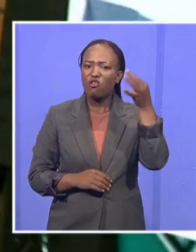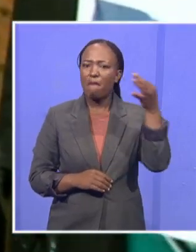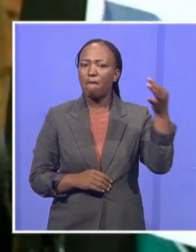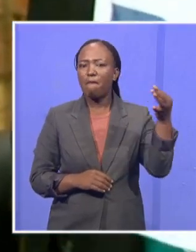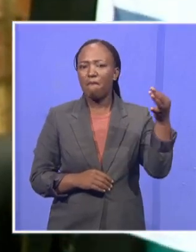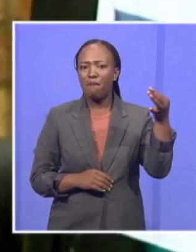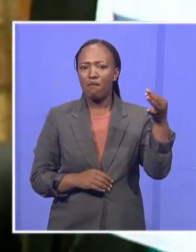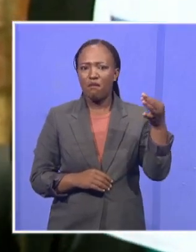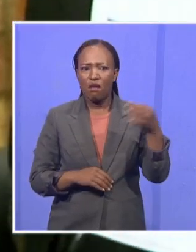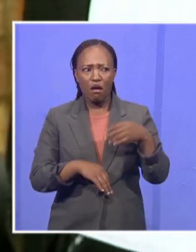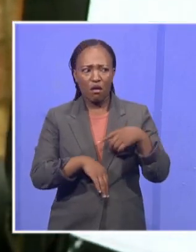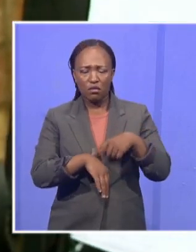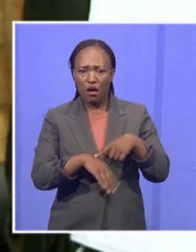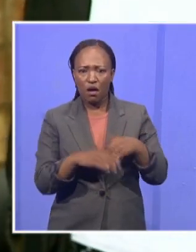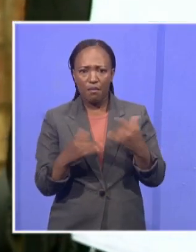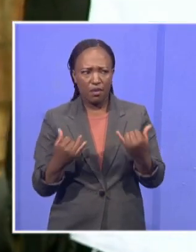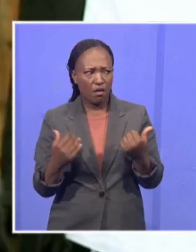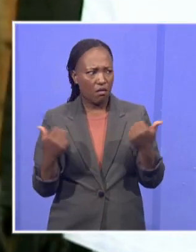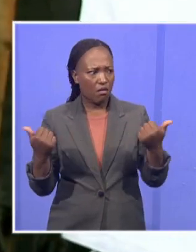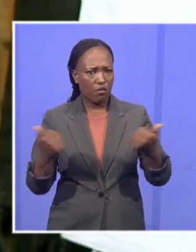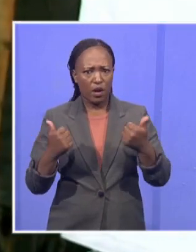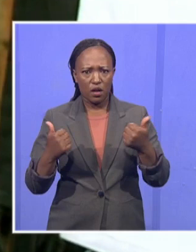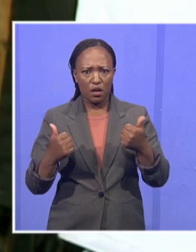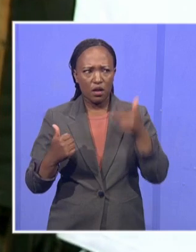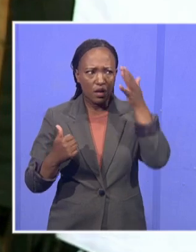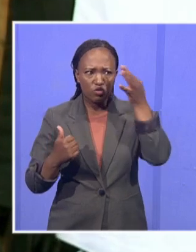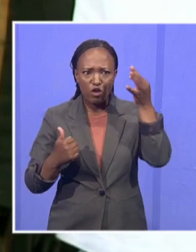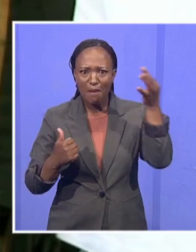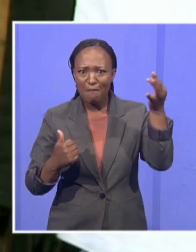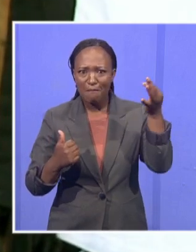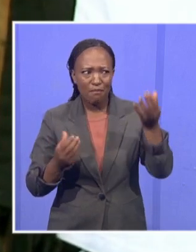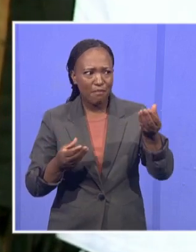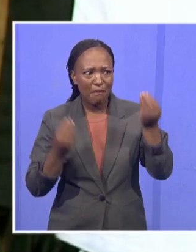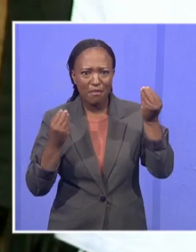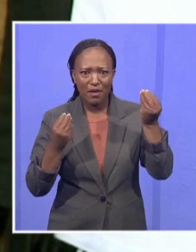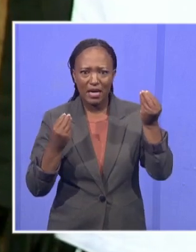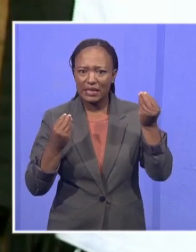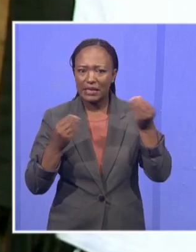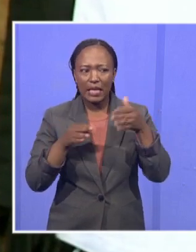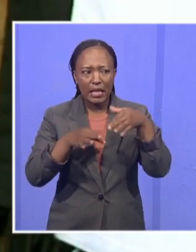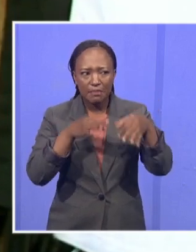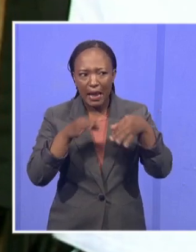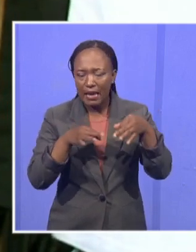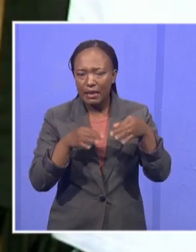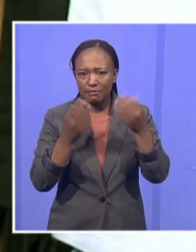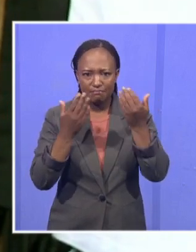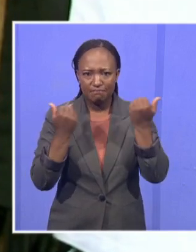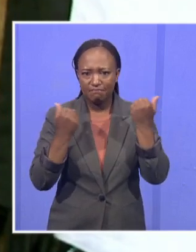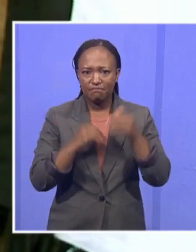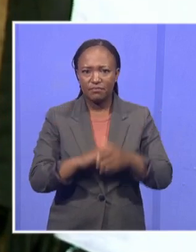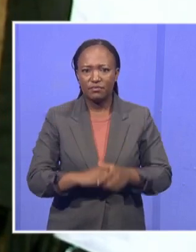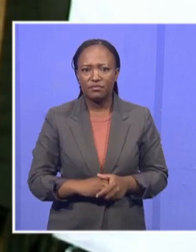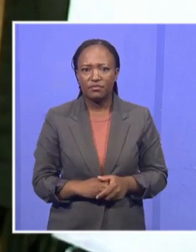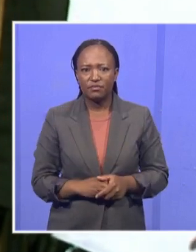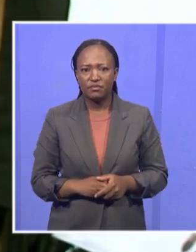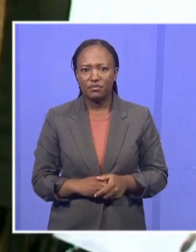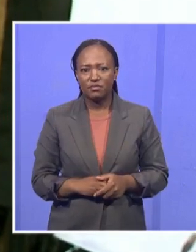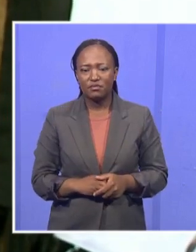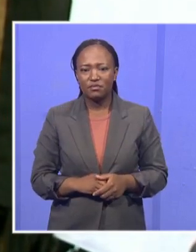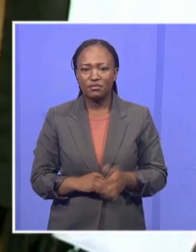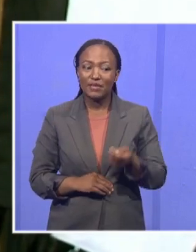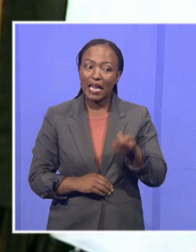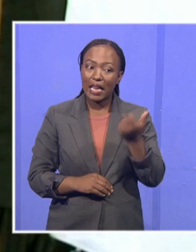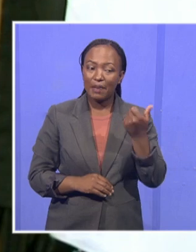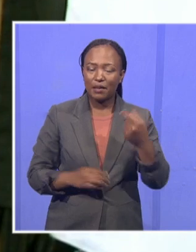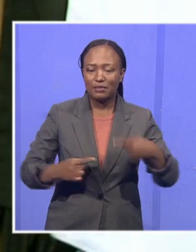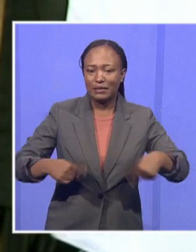moment where you feel like you're already living your dream is something else. I don't know how to explain that, but I'm a little bit